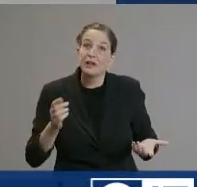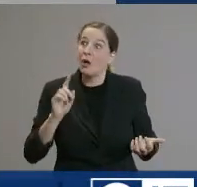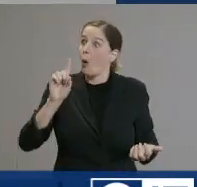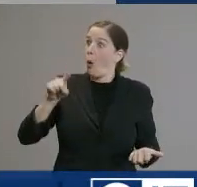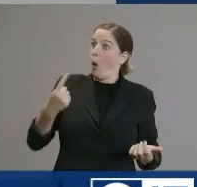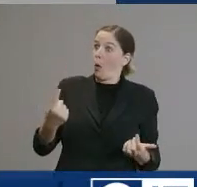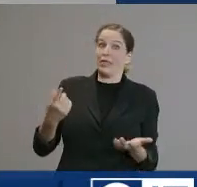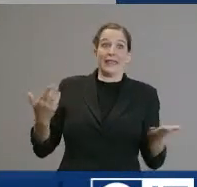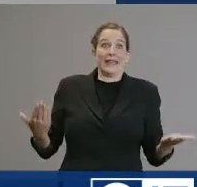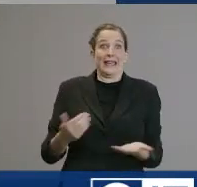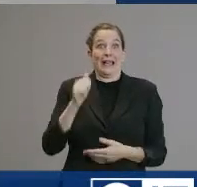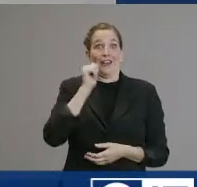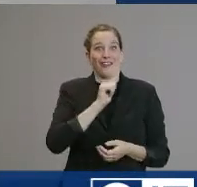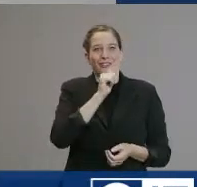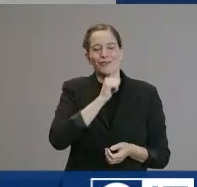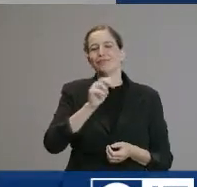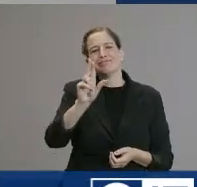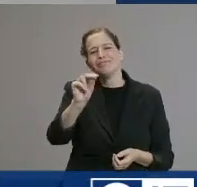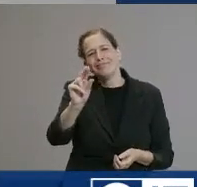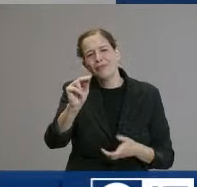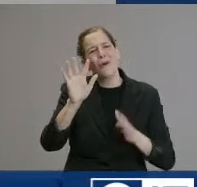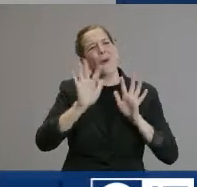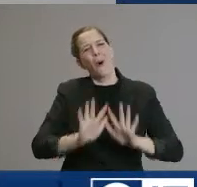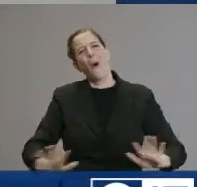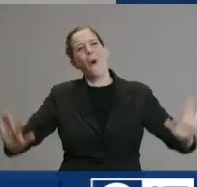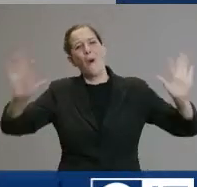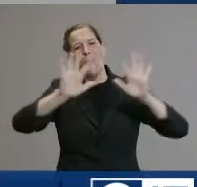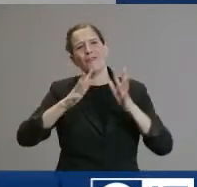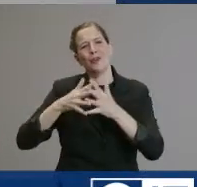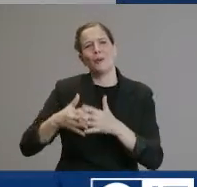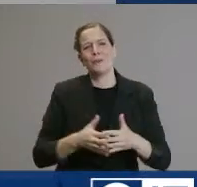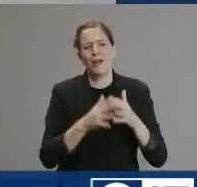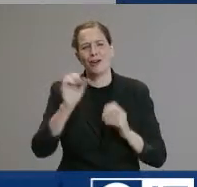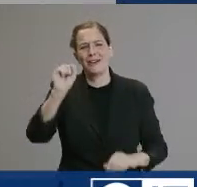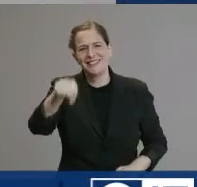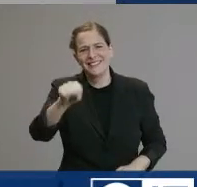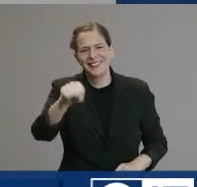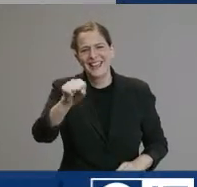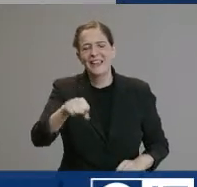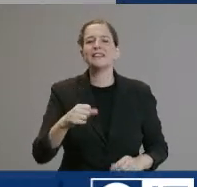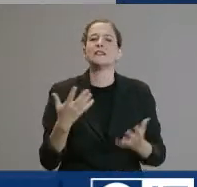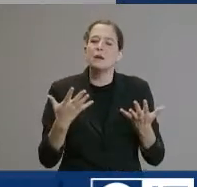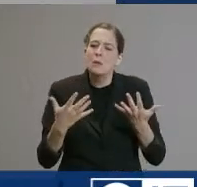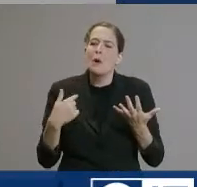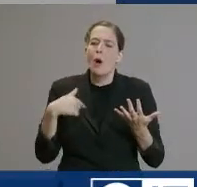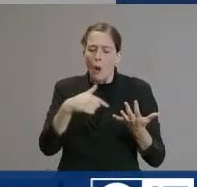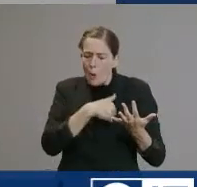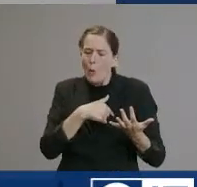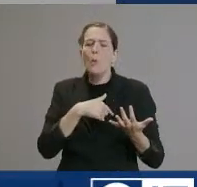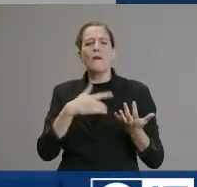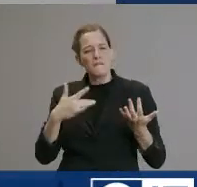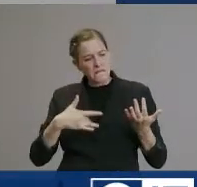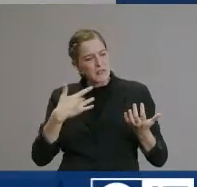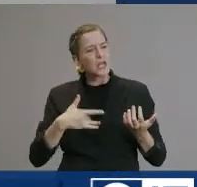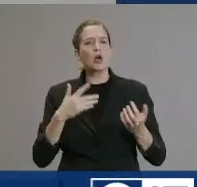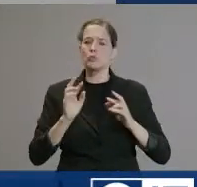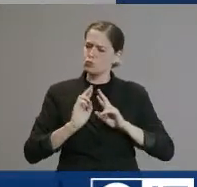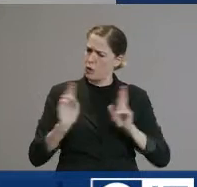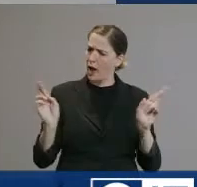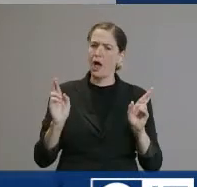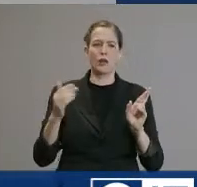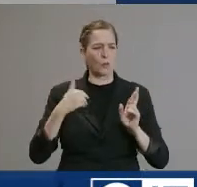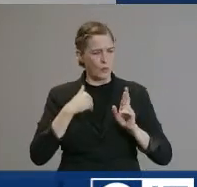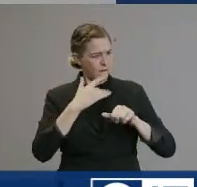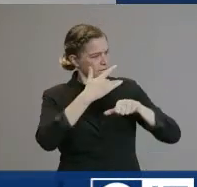we're aware of, that we believe we're prepared for, but we're going to remain vigilant to monitor